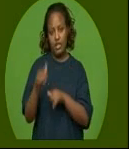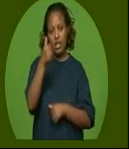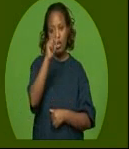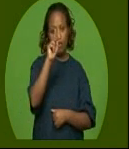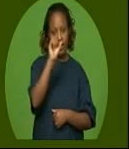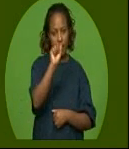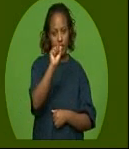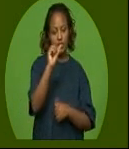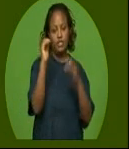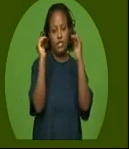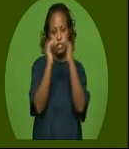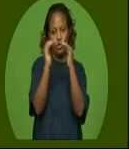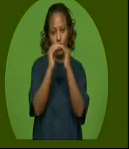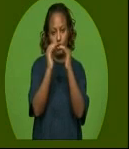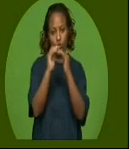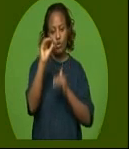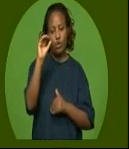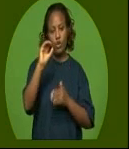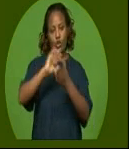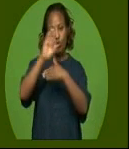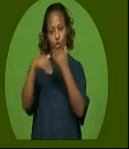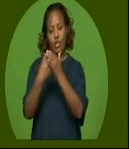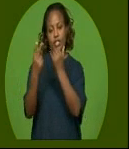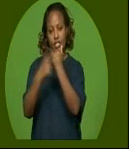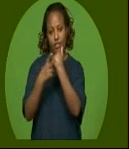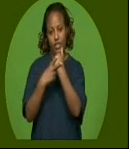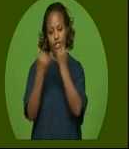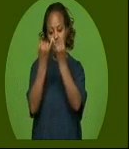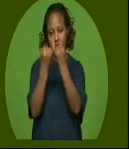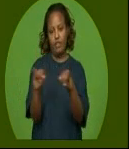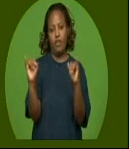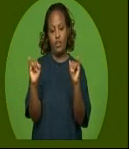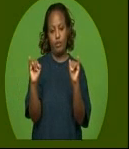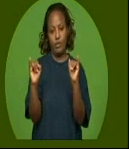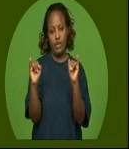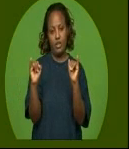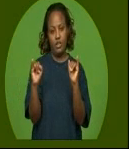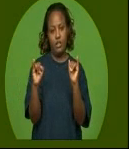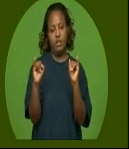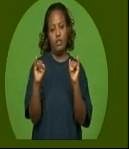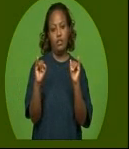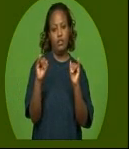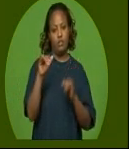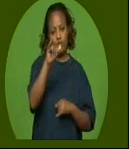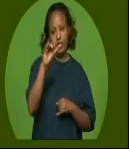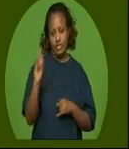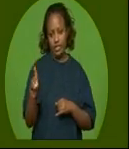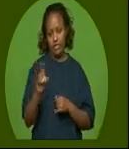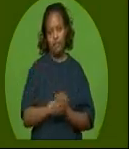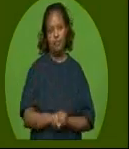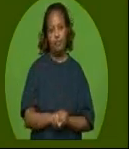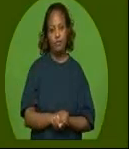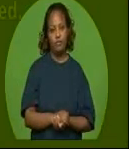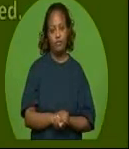as APS is equal to total savings divided by disposable